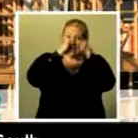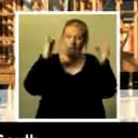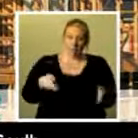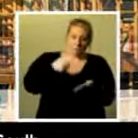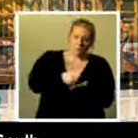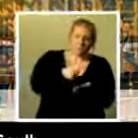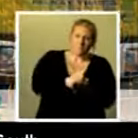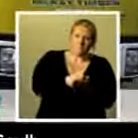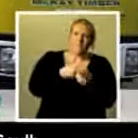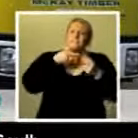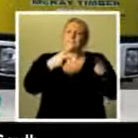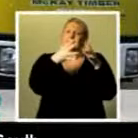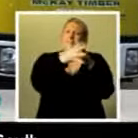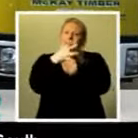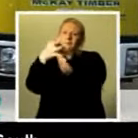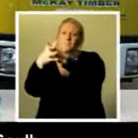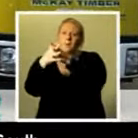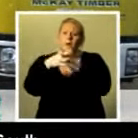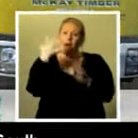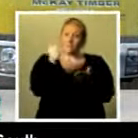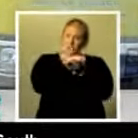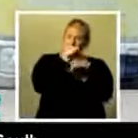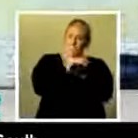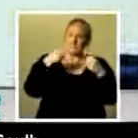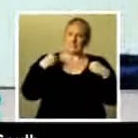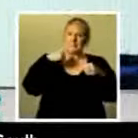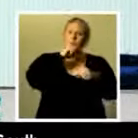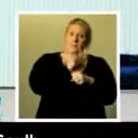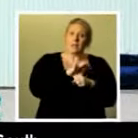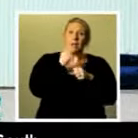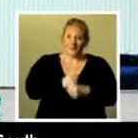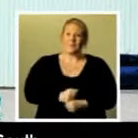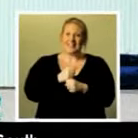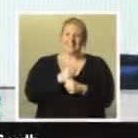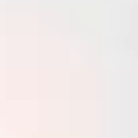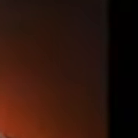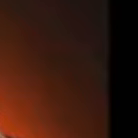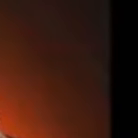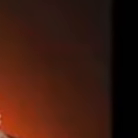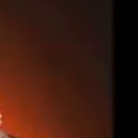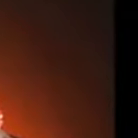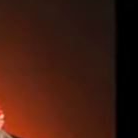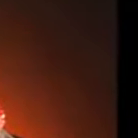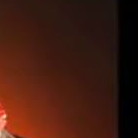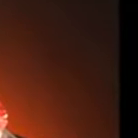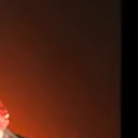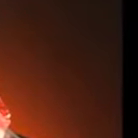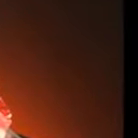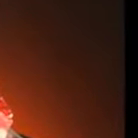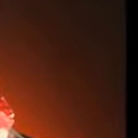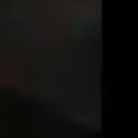manufacture timber roof and floor trusses. Visit mckaytimber.com.au or outlets in Launceston and Glenorchie. Fudge and good coffee.